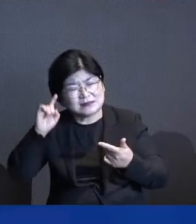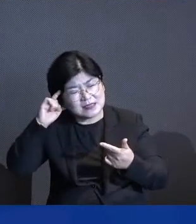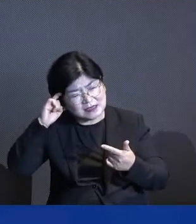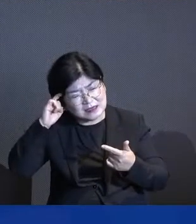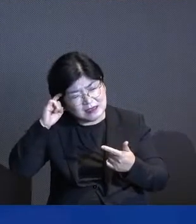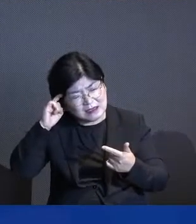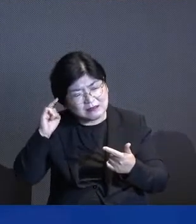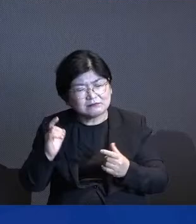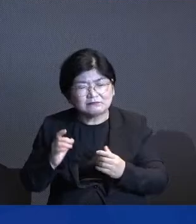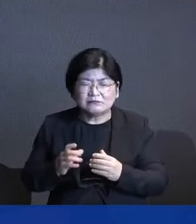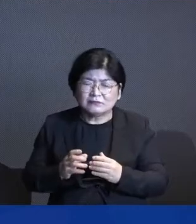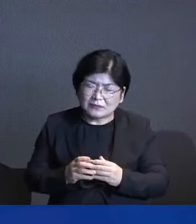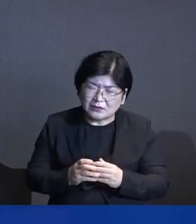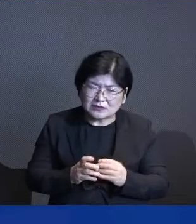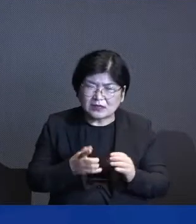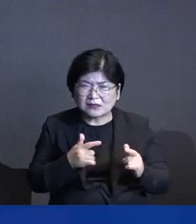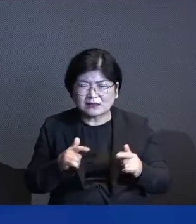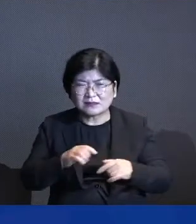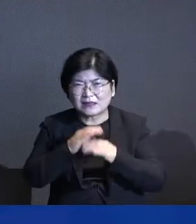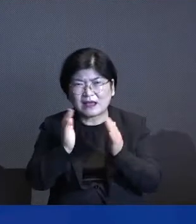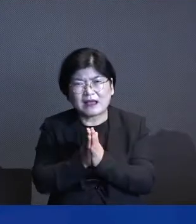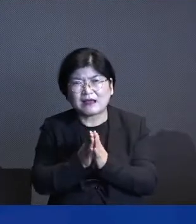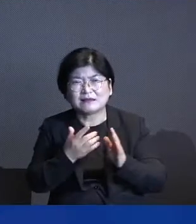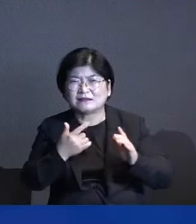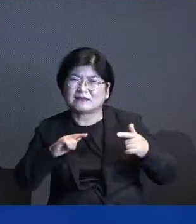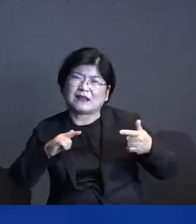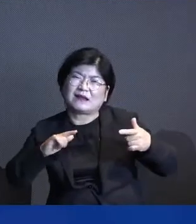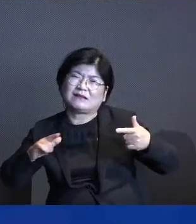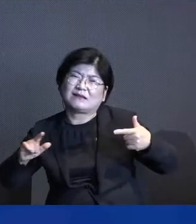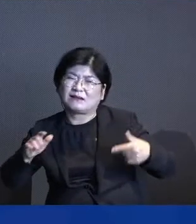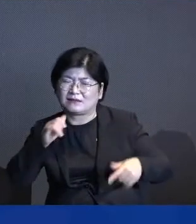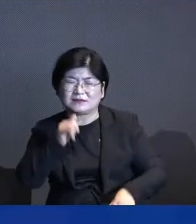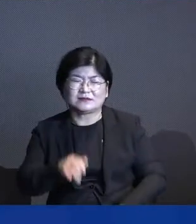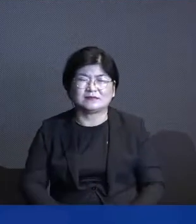So what's important here is